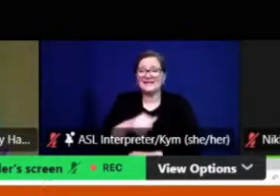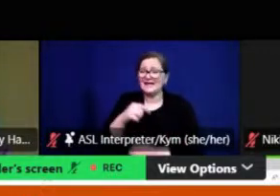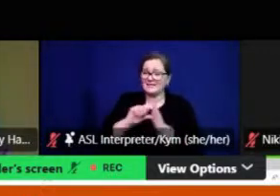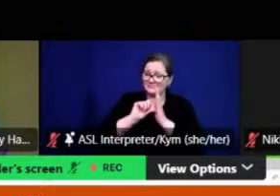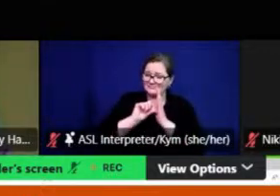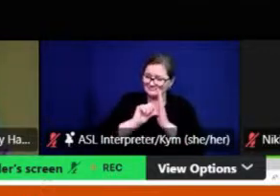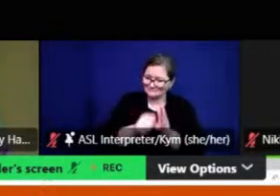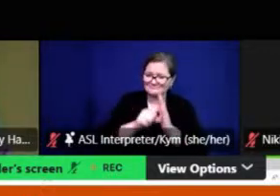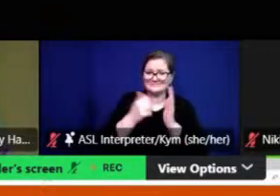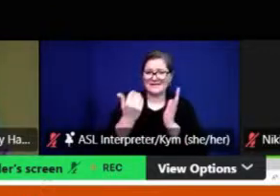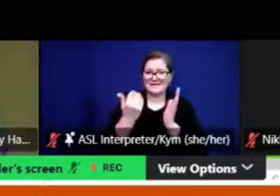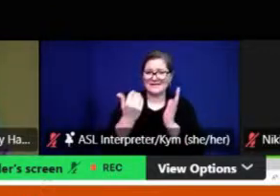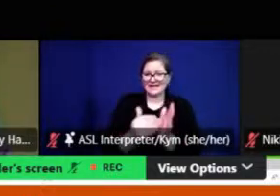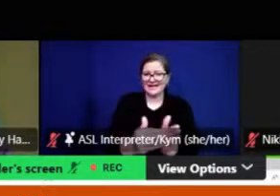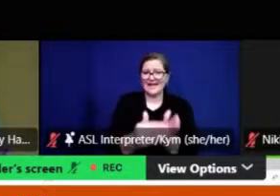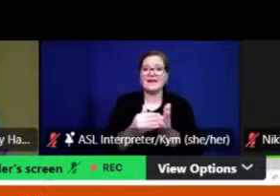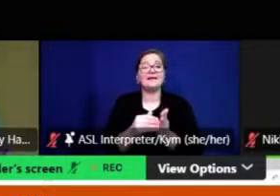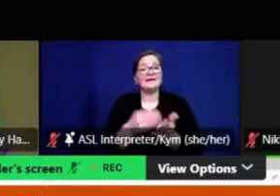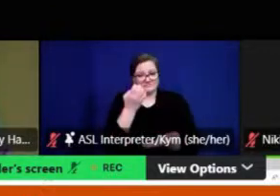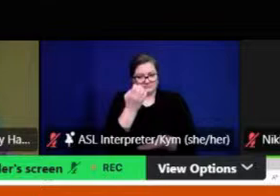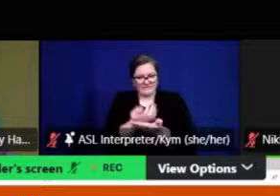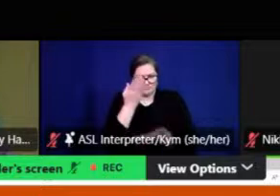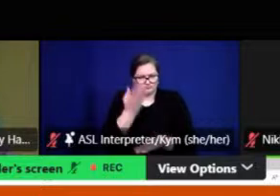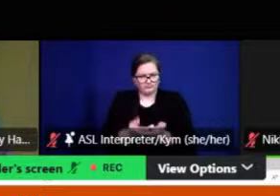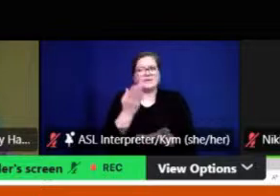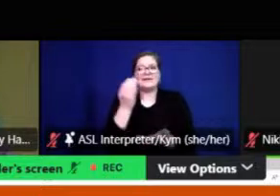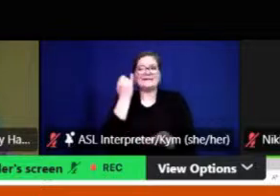evidence shows that eating a healthy diet can help us